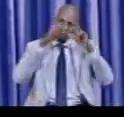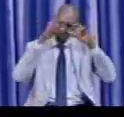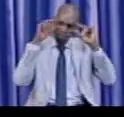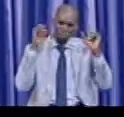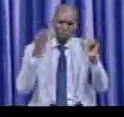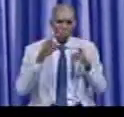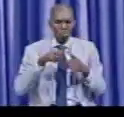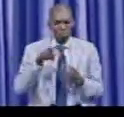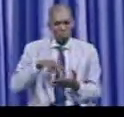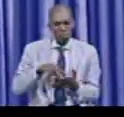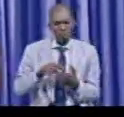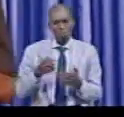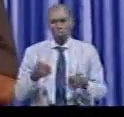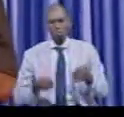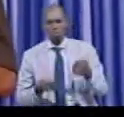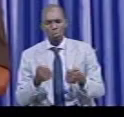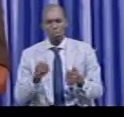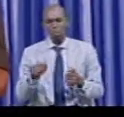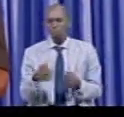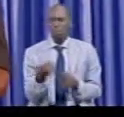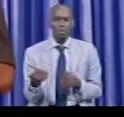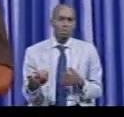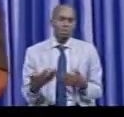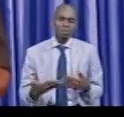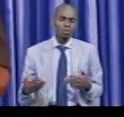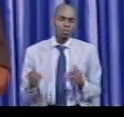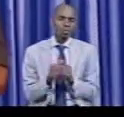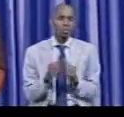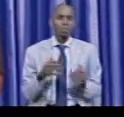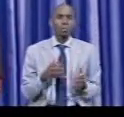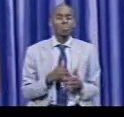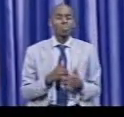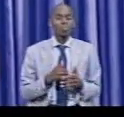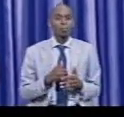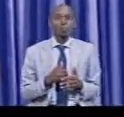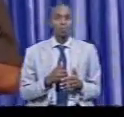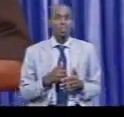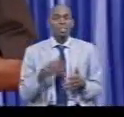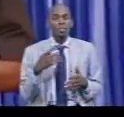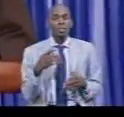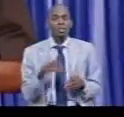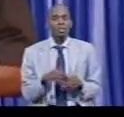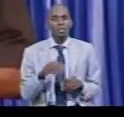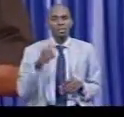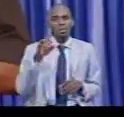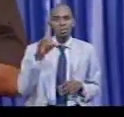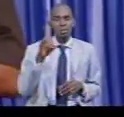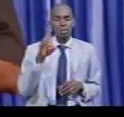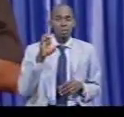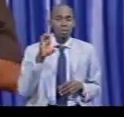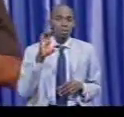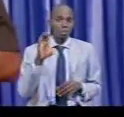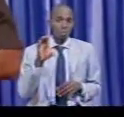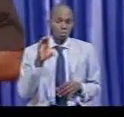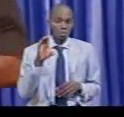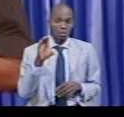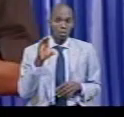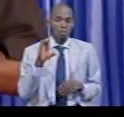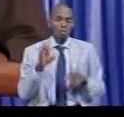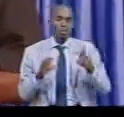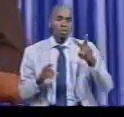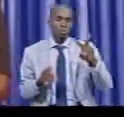or to do any other thing. Then one in December 2020, I was wearing it. In